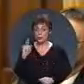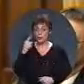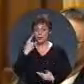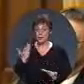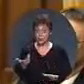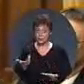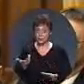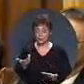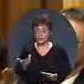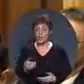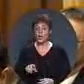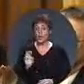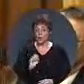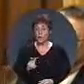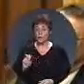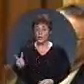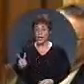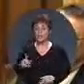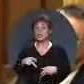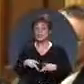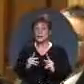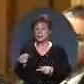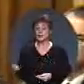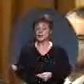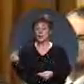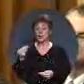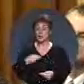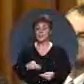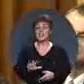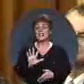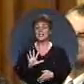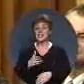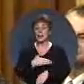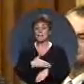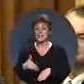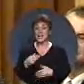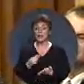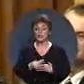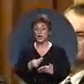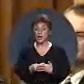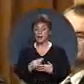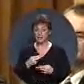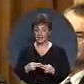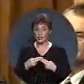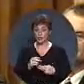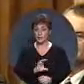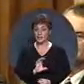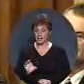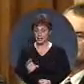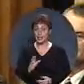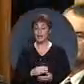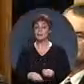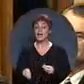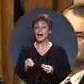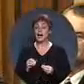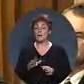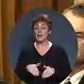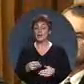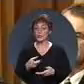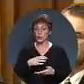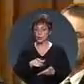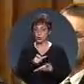to the Canadian economy. But, Mr. Speaker, the member who just asked that question said he filed his returns, funnily enough. I have it right in front of me, so I'd be happy to